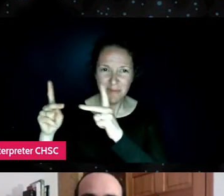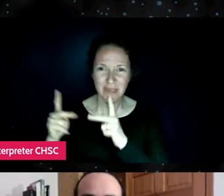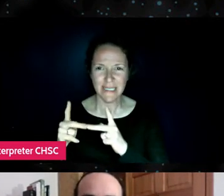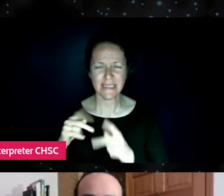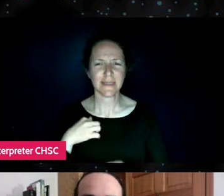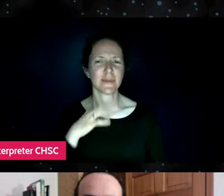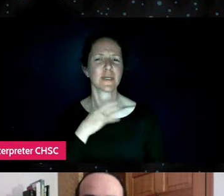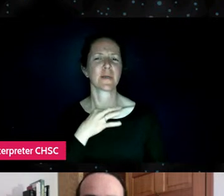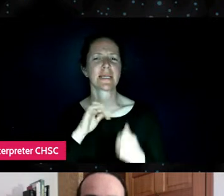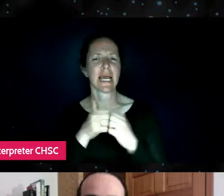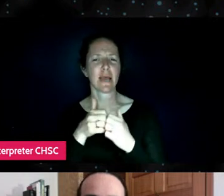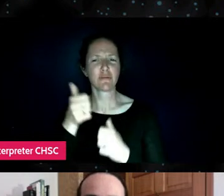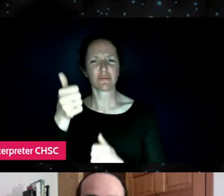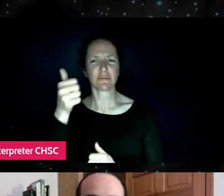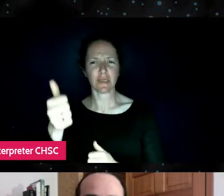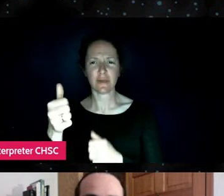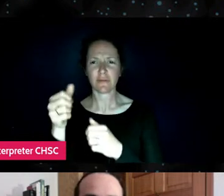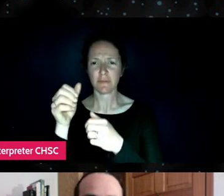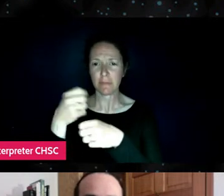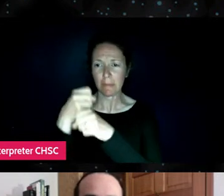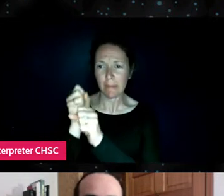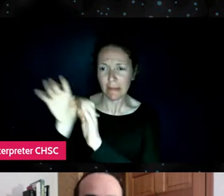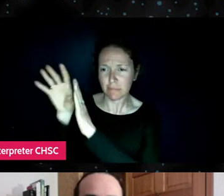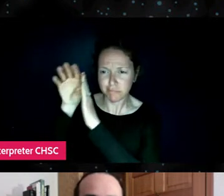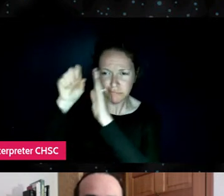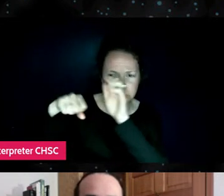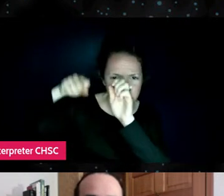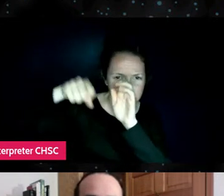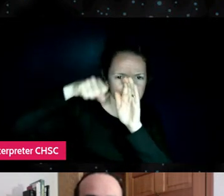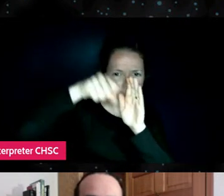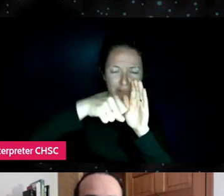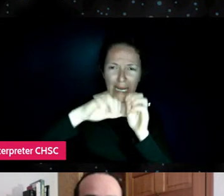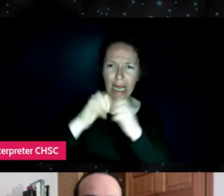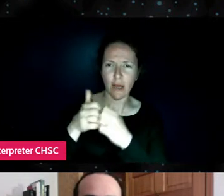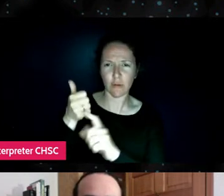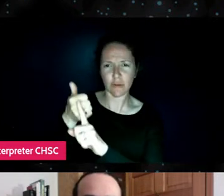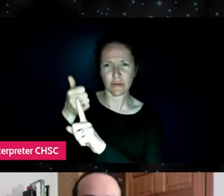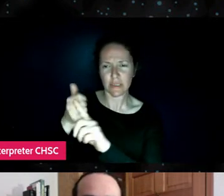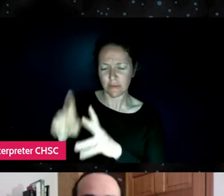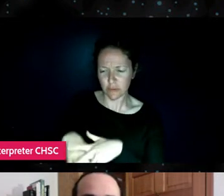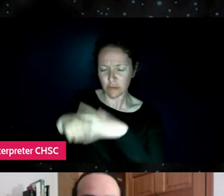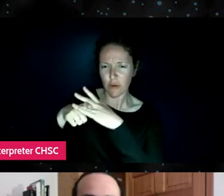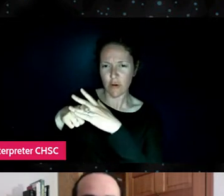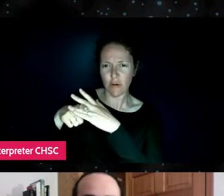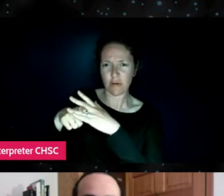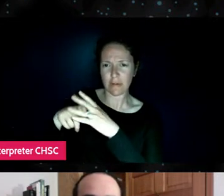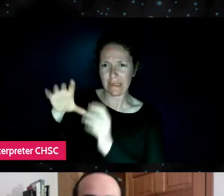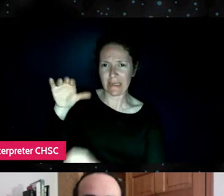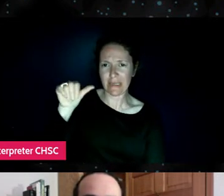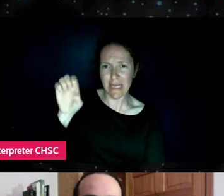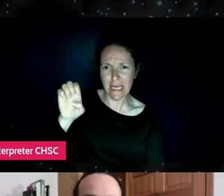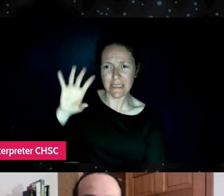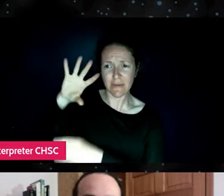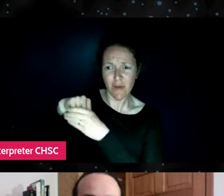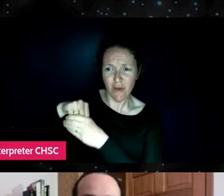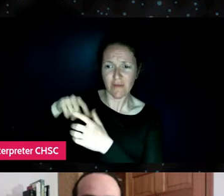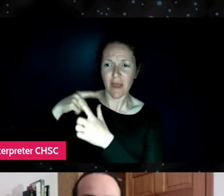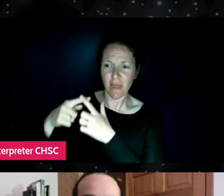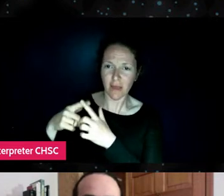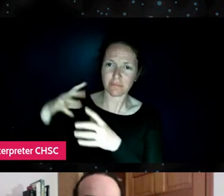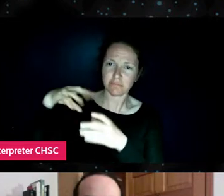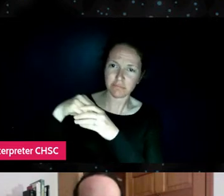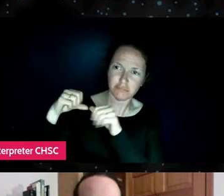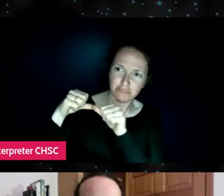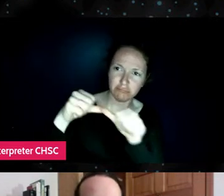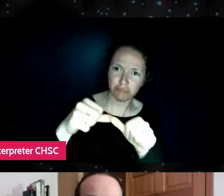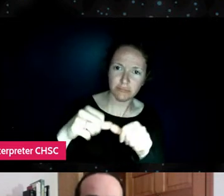to find the story and become involved in the ongoing case that was unfolding. Sure. So my